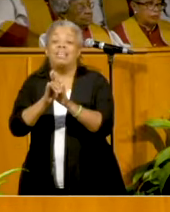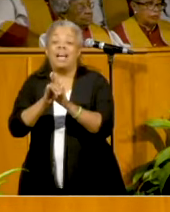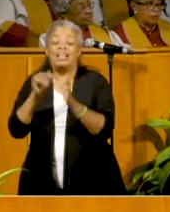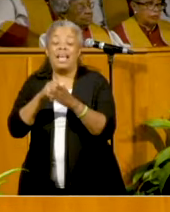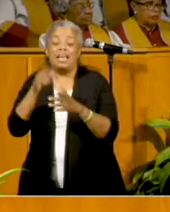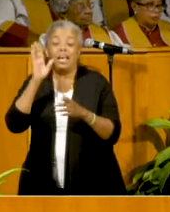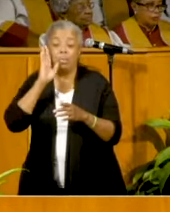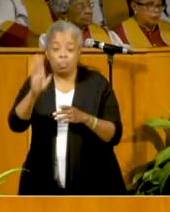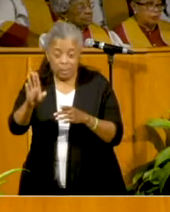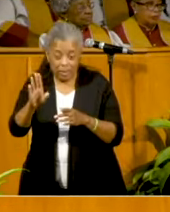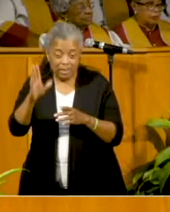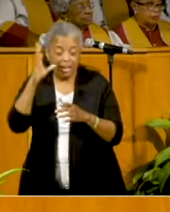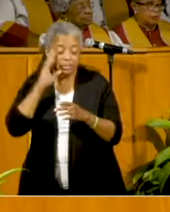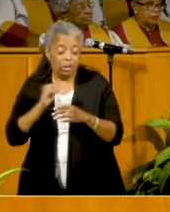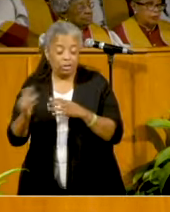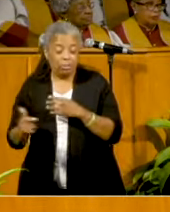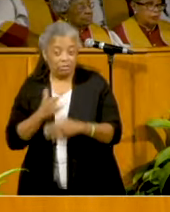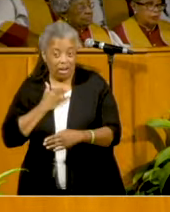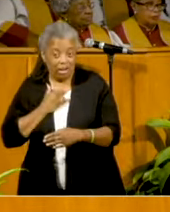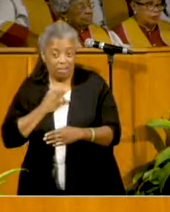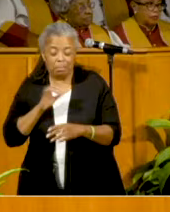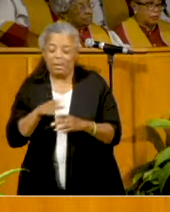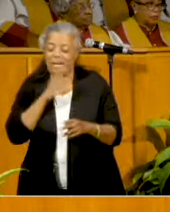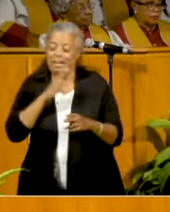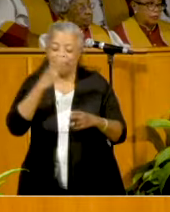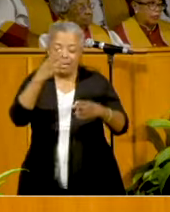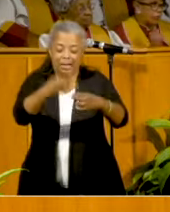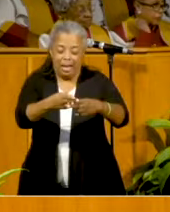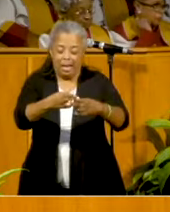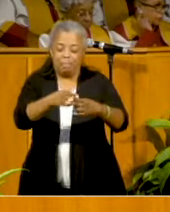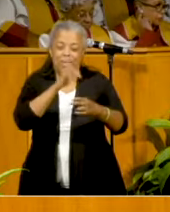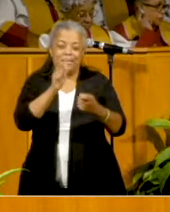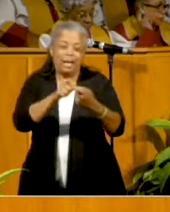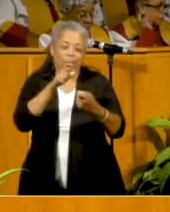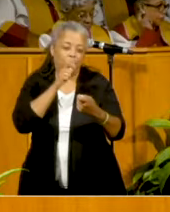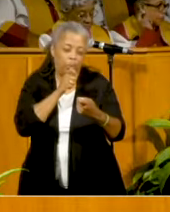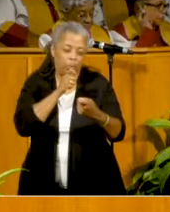going to be betrayed, but he never calls out who's going to do it.